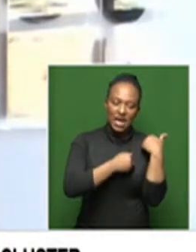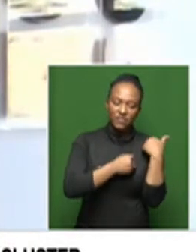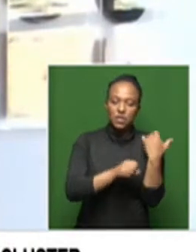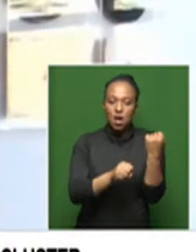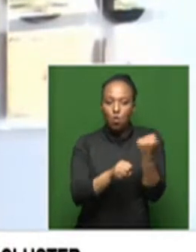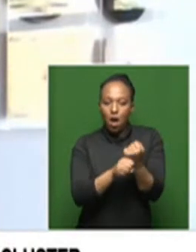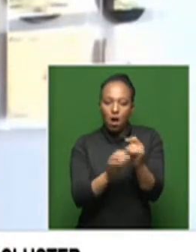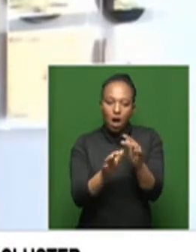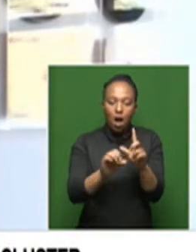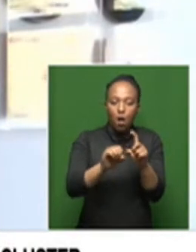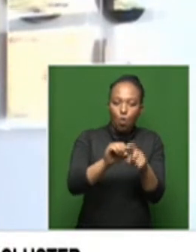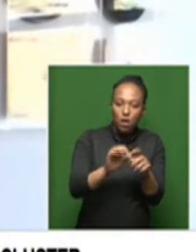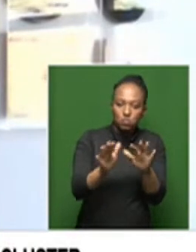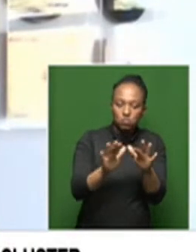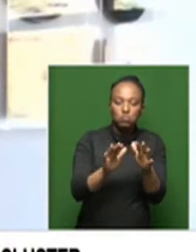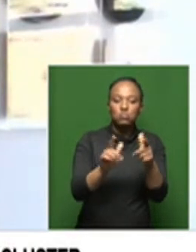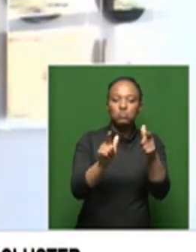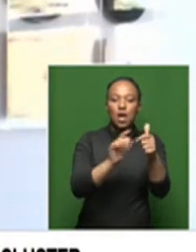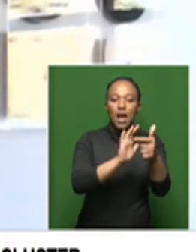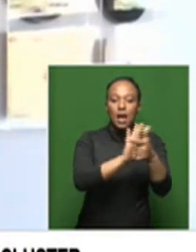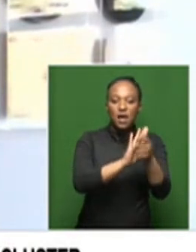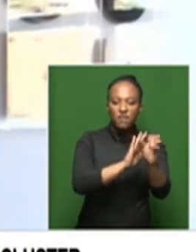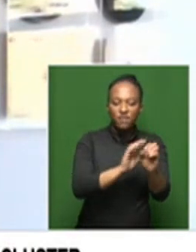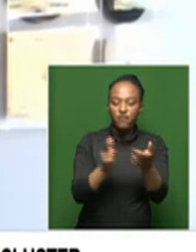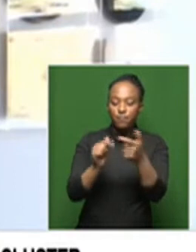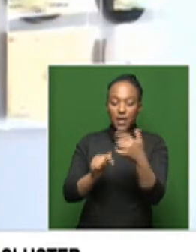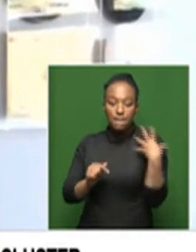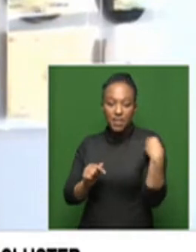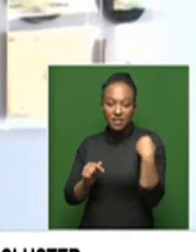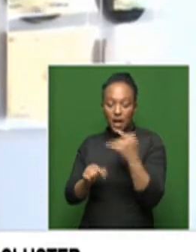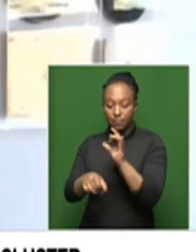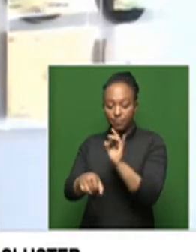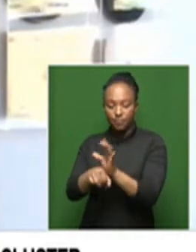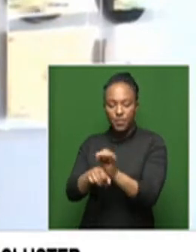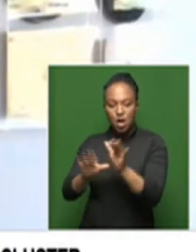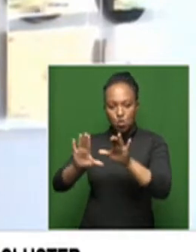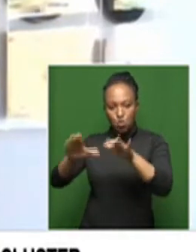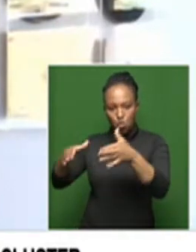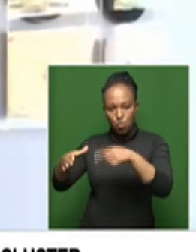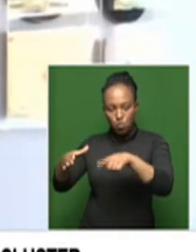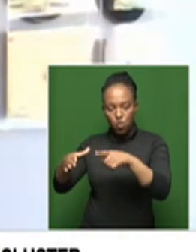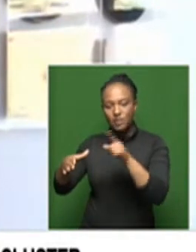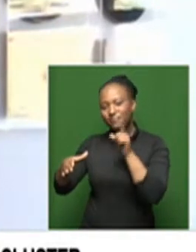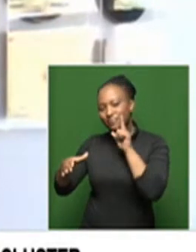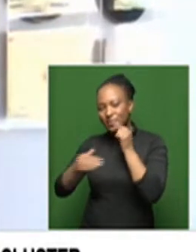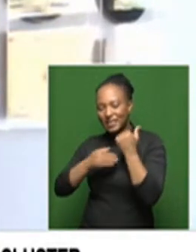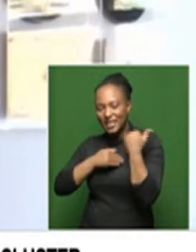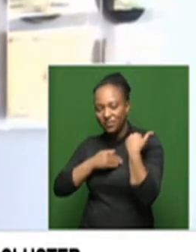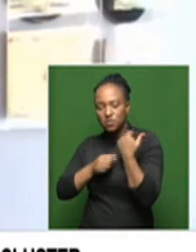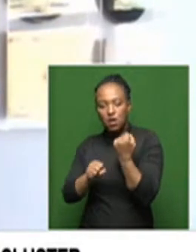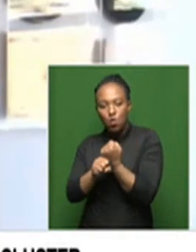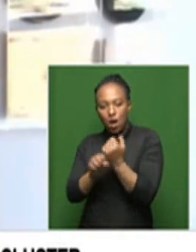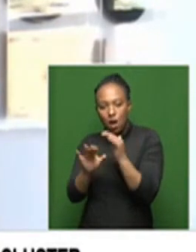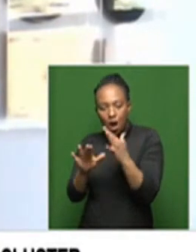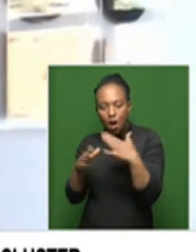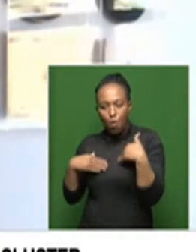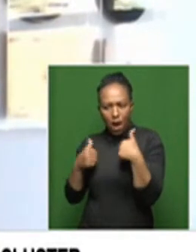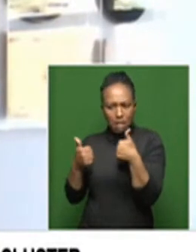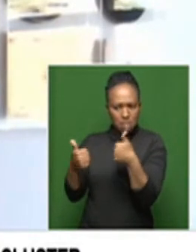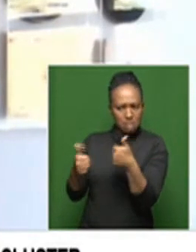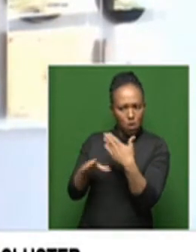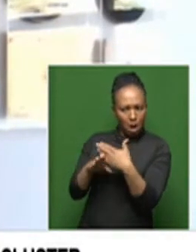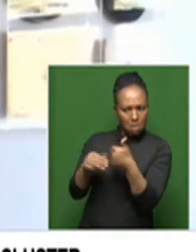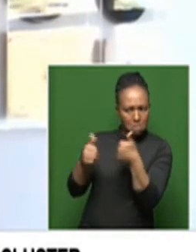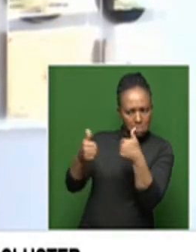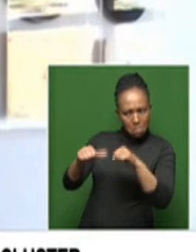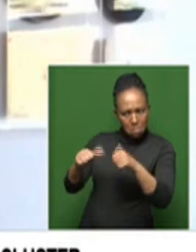is governed by legislation, the Ministerial Advisory Committee will also look at safety and efficacy, how well does the vaccine work, how well